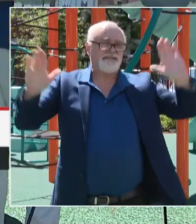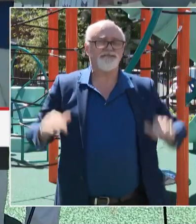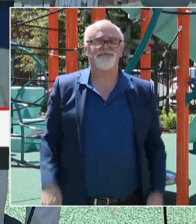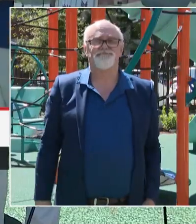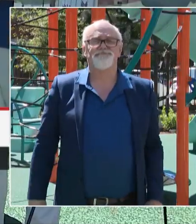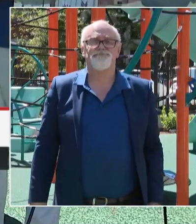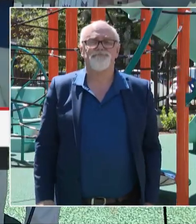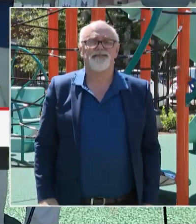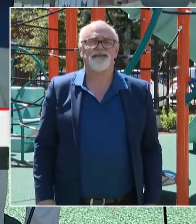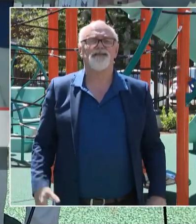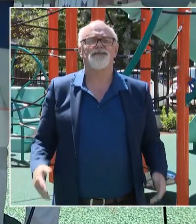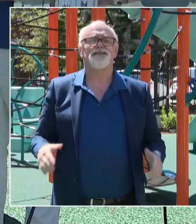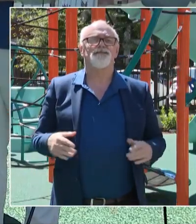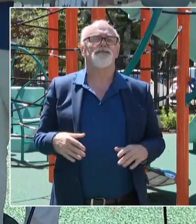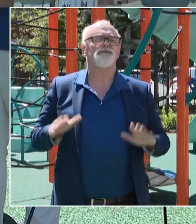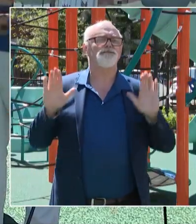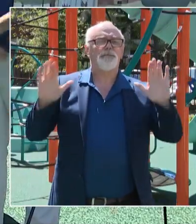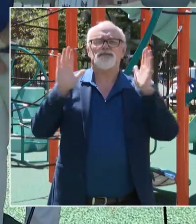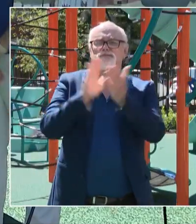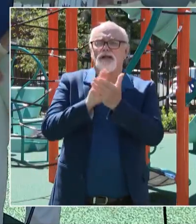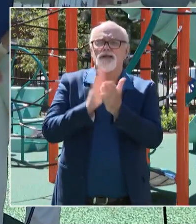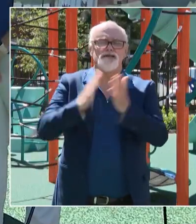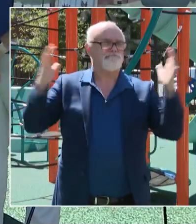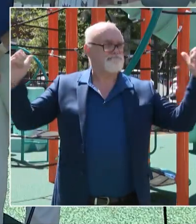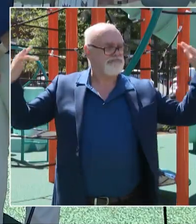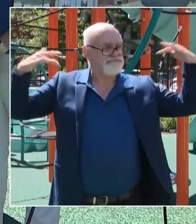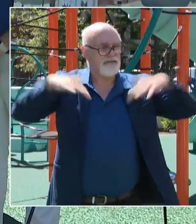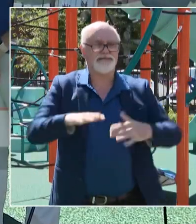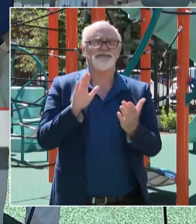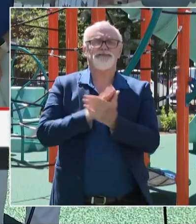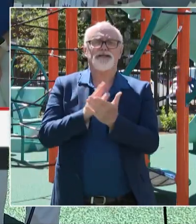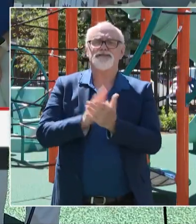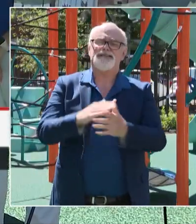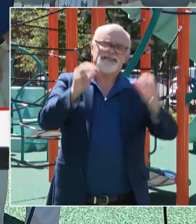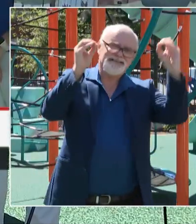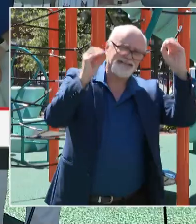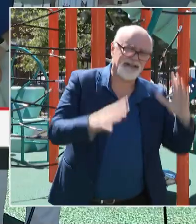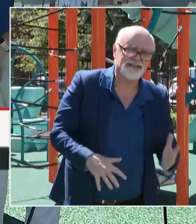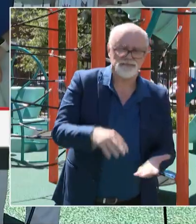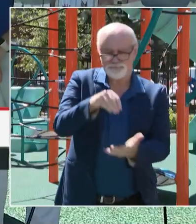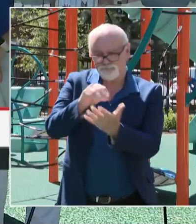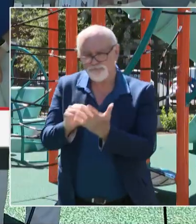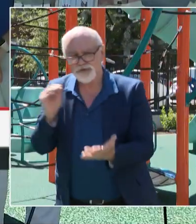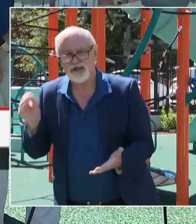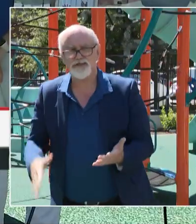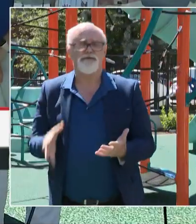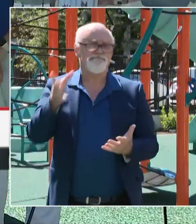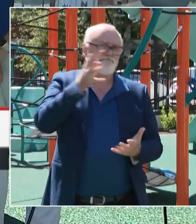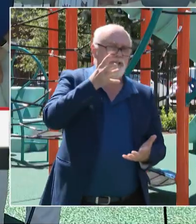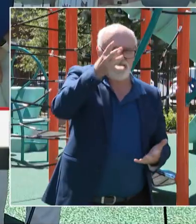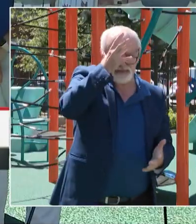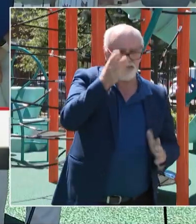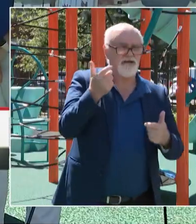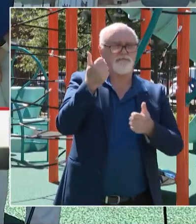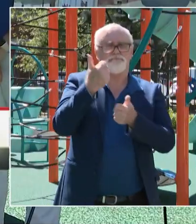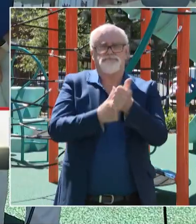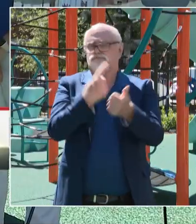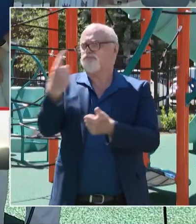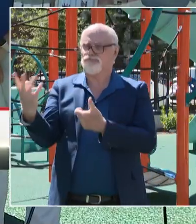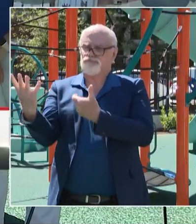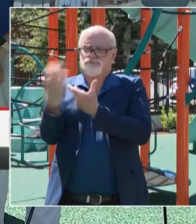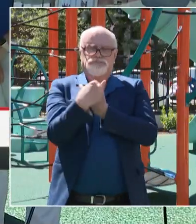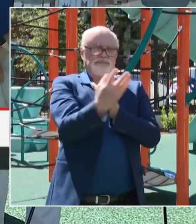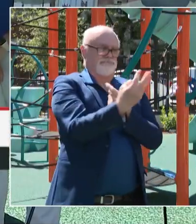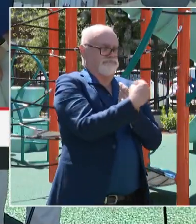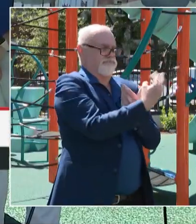in school. As a teacher, a student, parent, and as the chancellor of DC Public School, it's nothing like the first